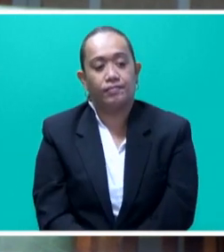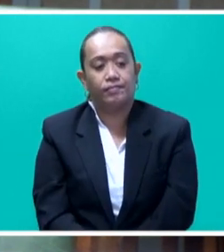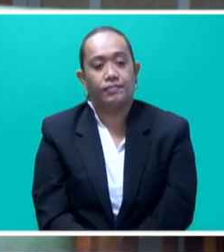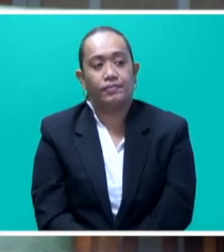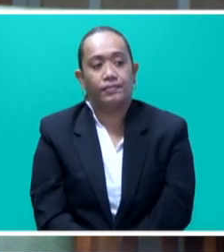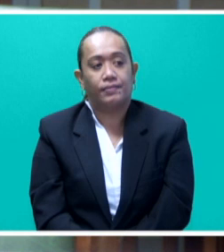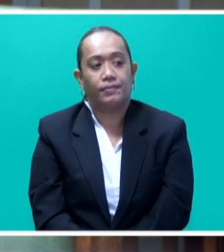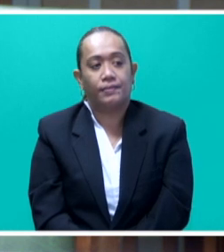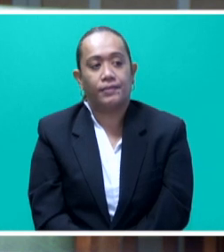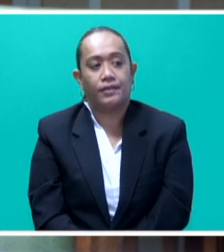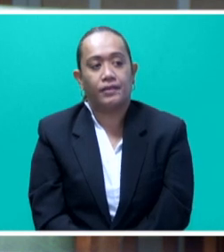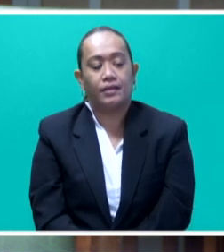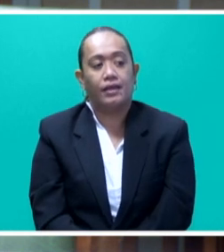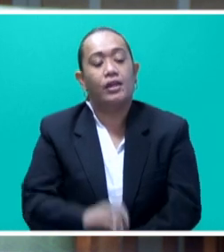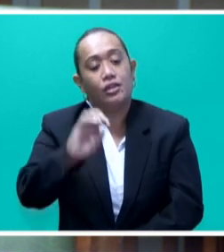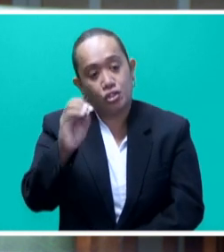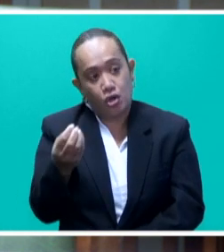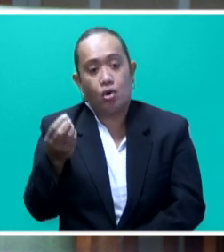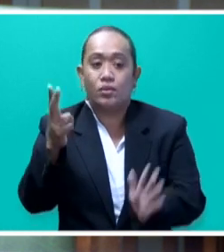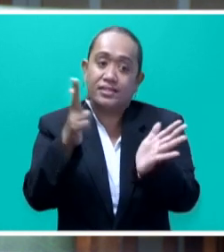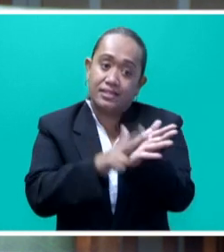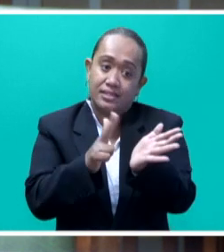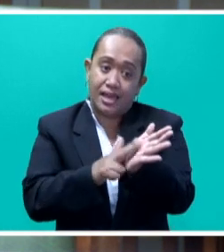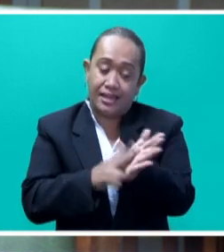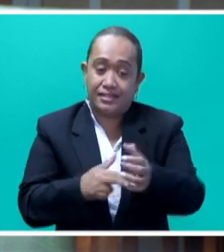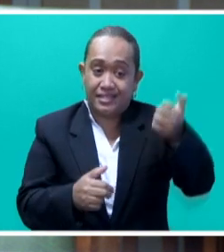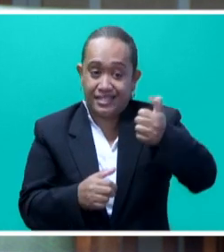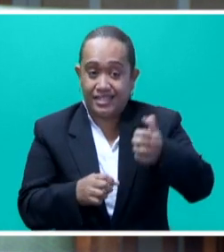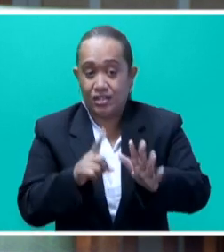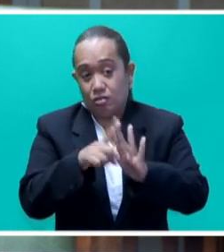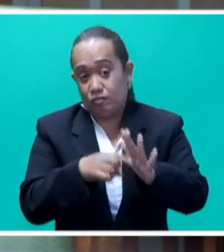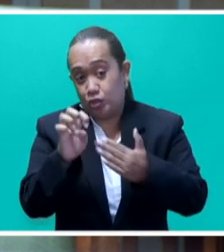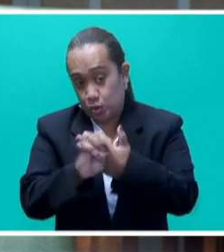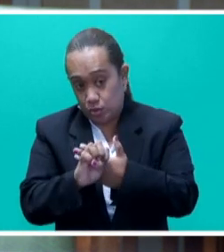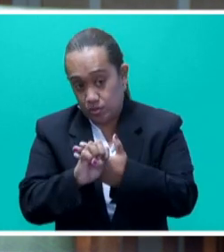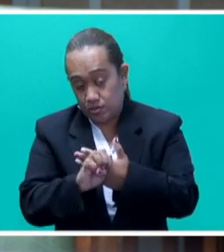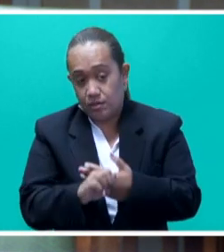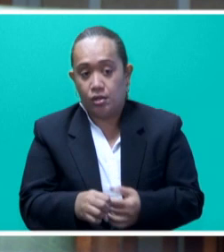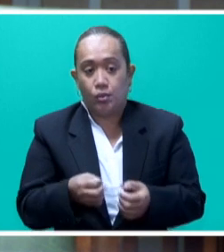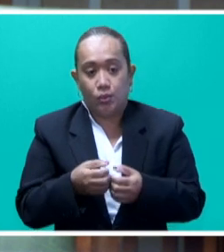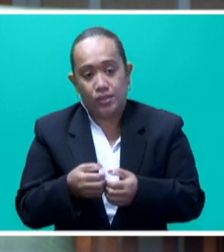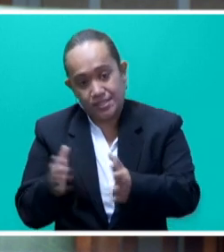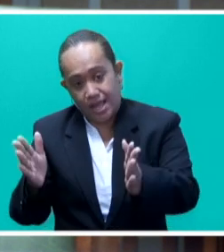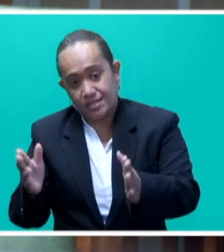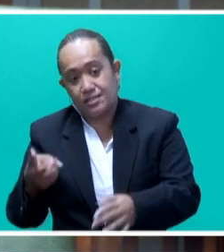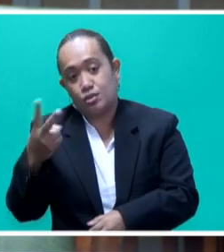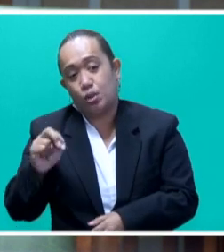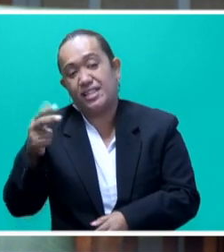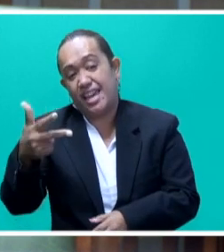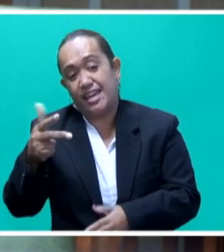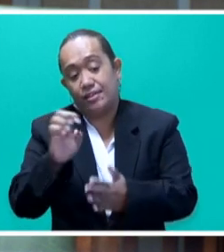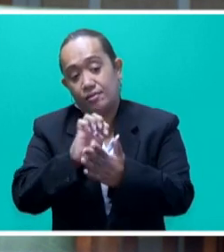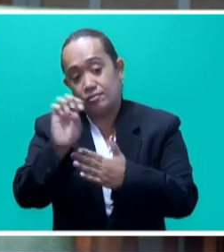we actually rolled out we signed the agreements on the 16th of June. We rolled out the program on the 28th of June. As